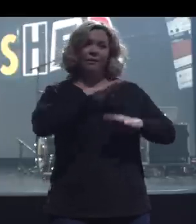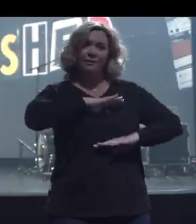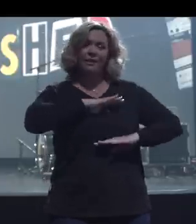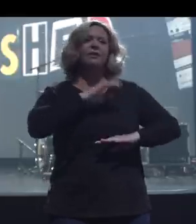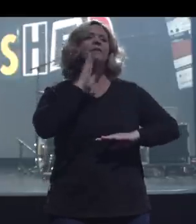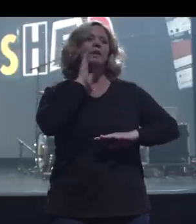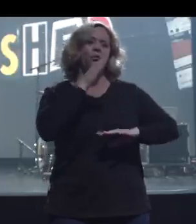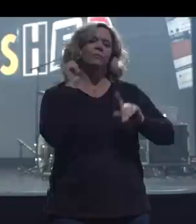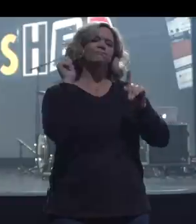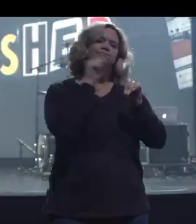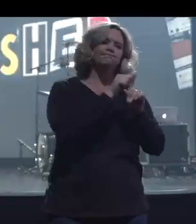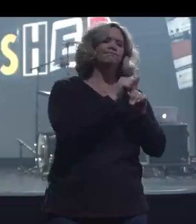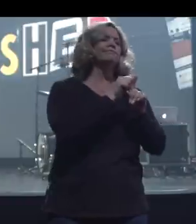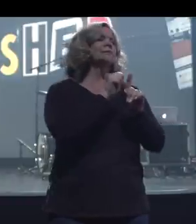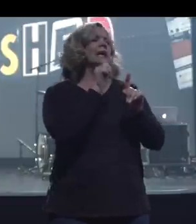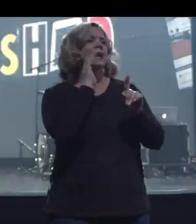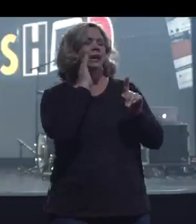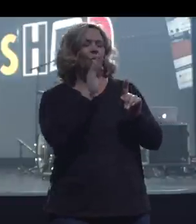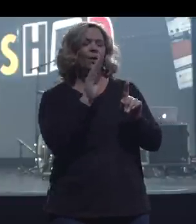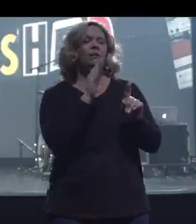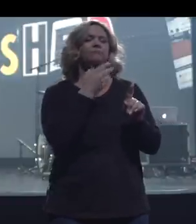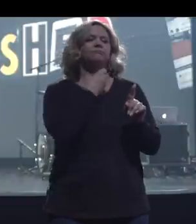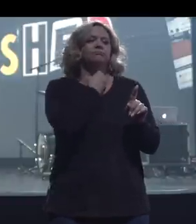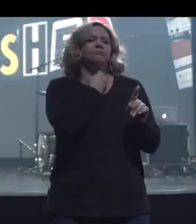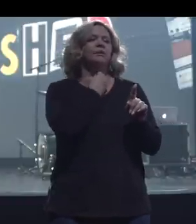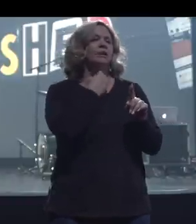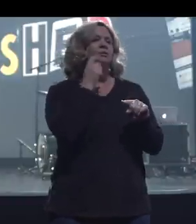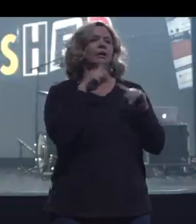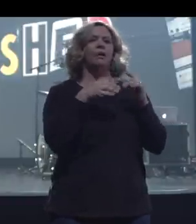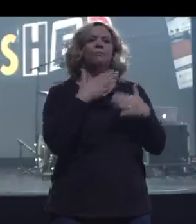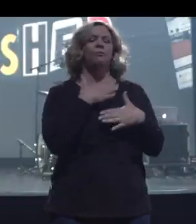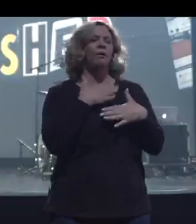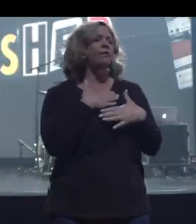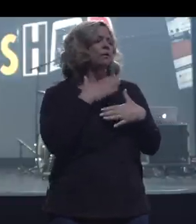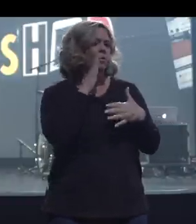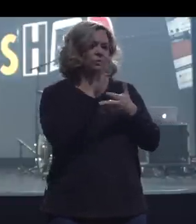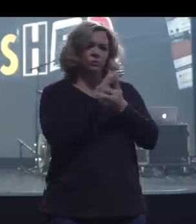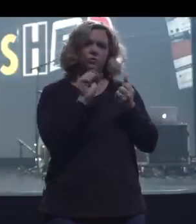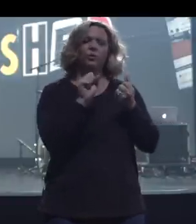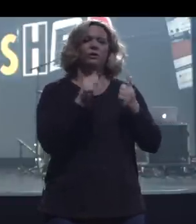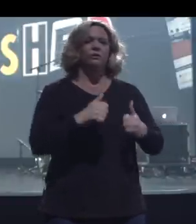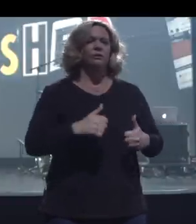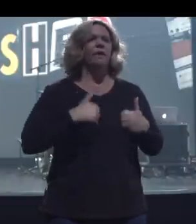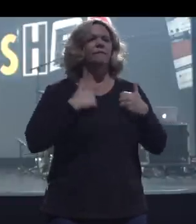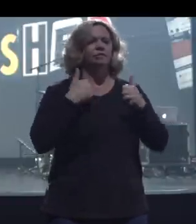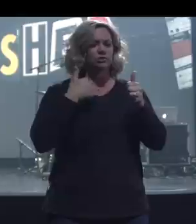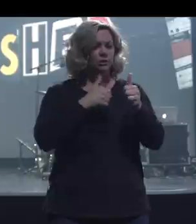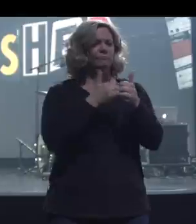that will absolutely choke you to where you can't even breathe. You'll destroy your life.